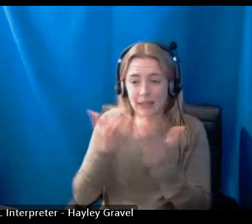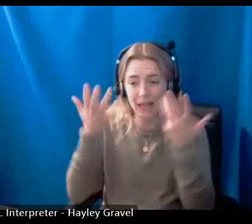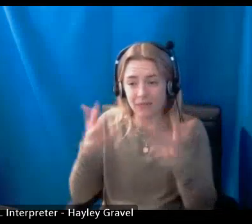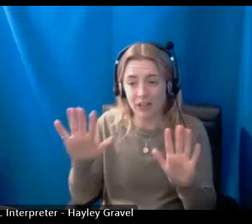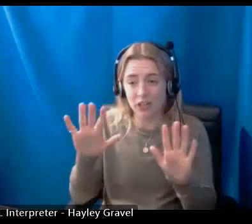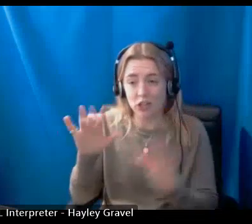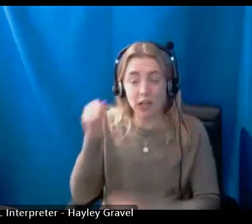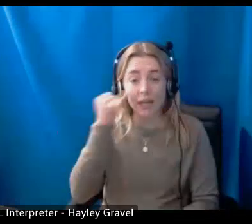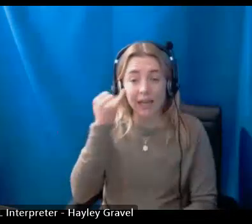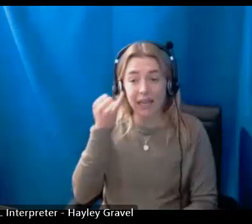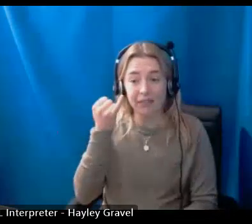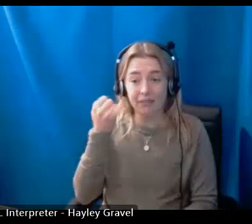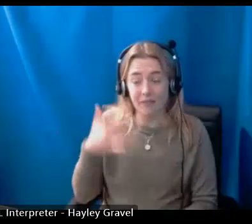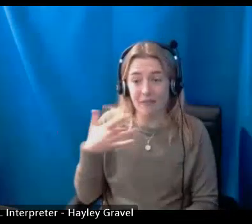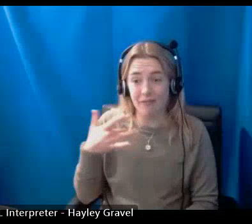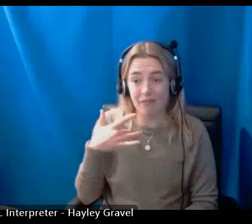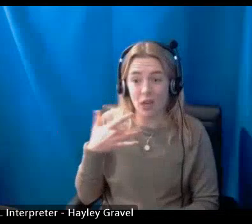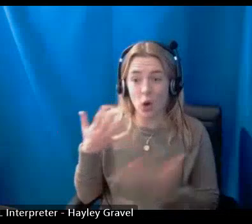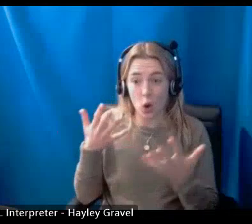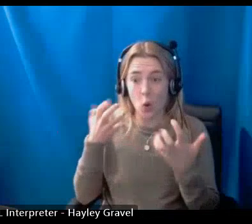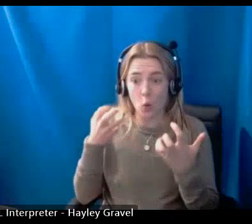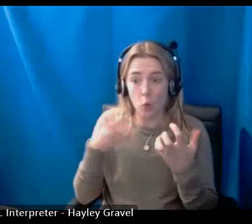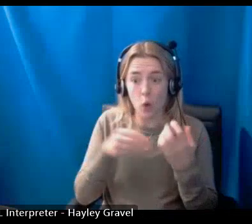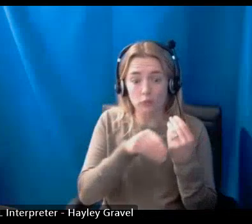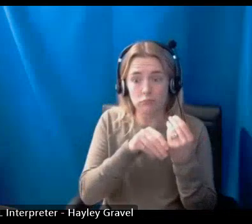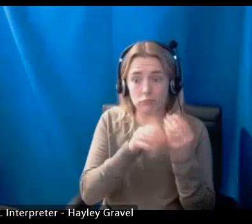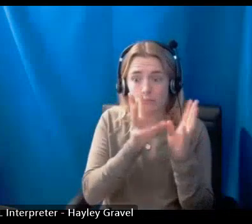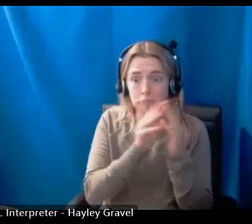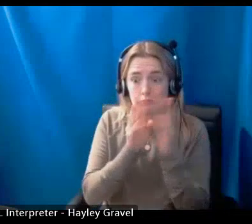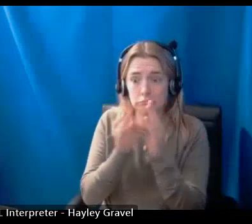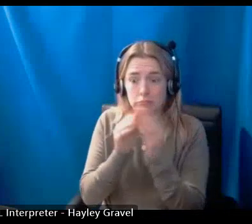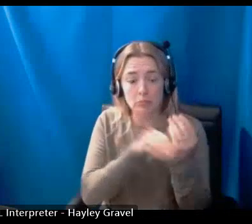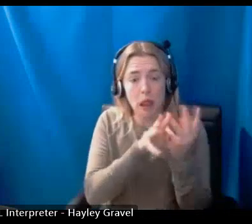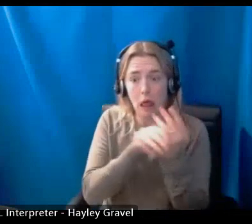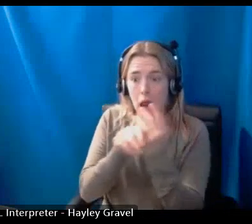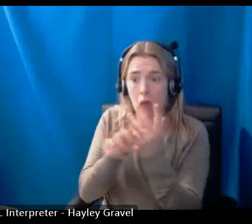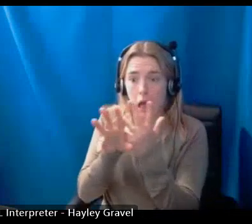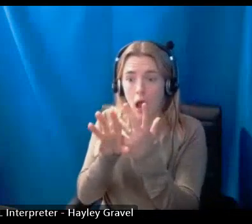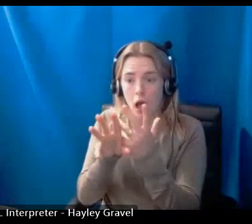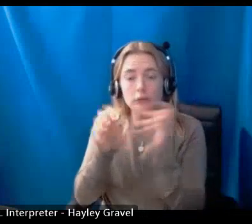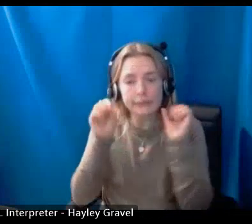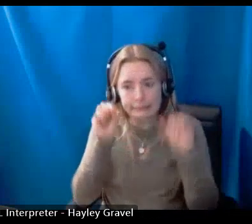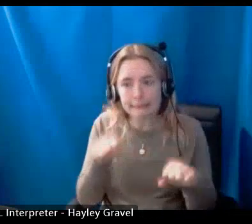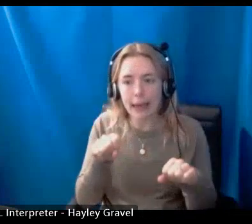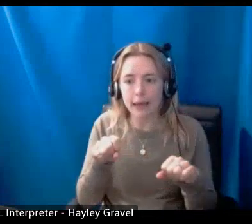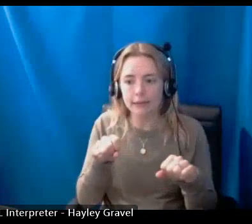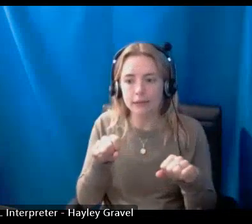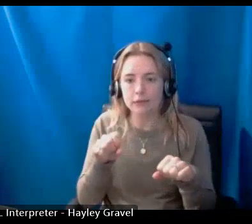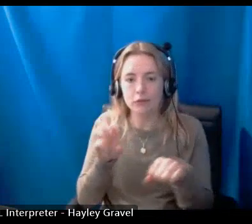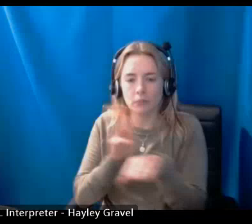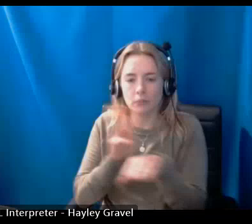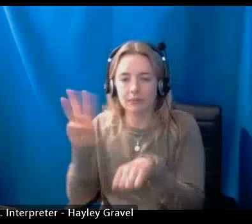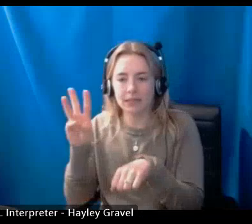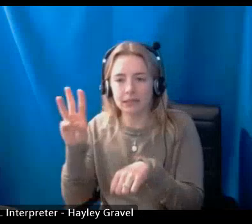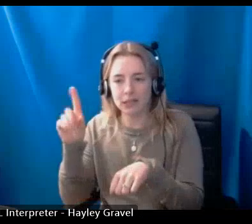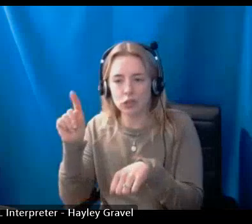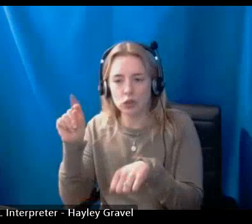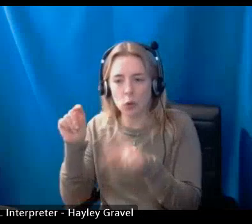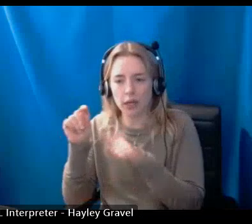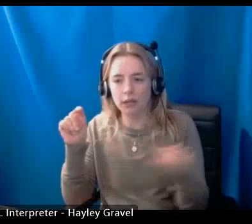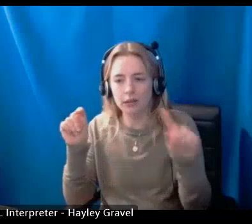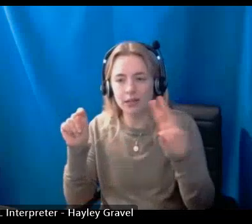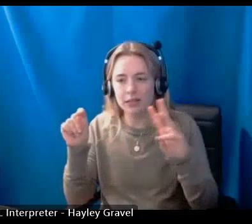of you that need to conference with me, that'll be conferencing time, meaning a phone call to me. Okay. So London,